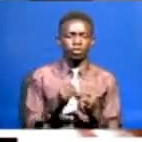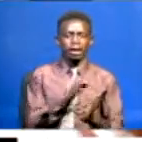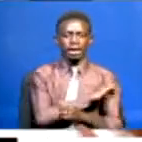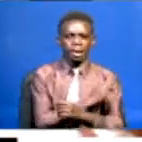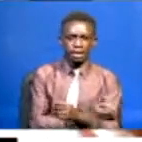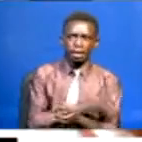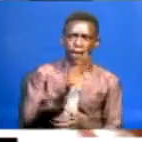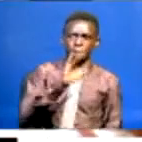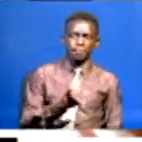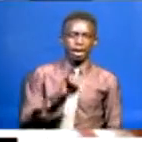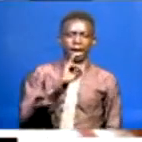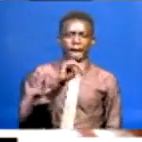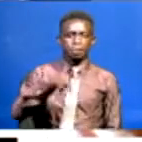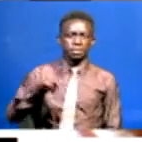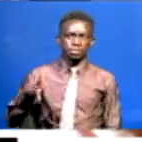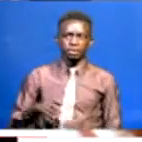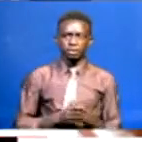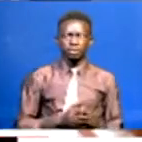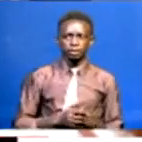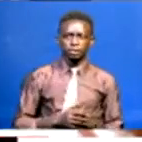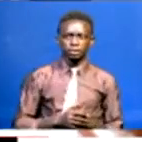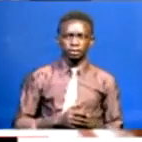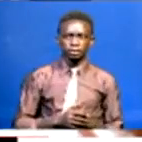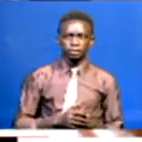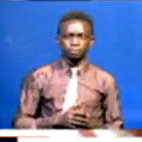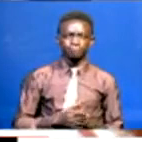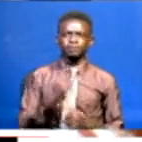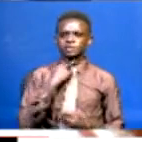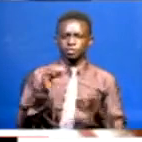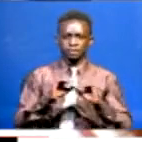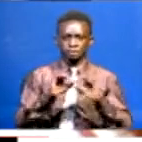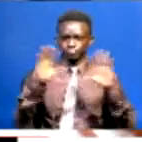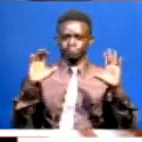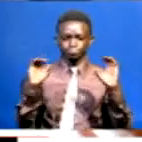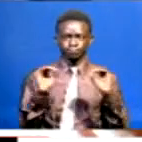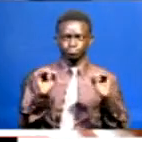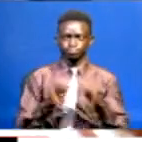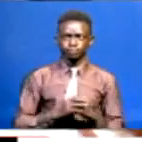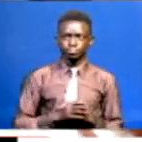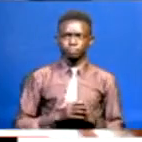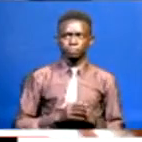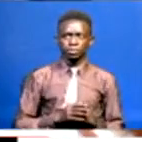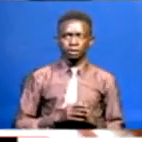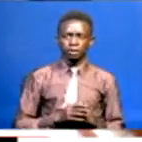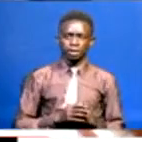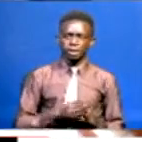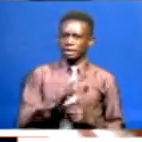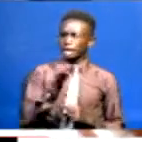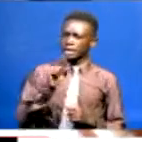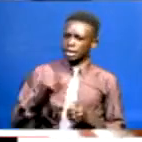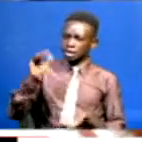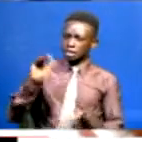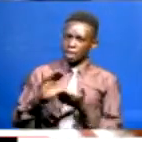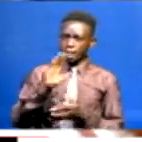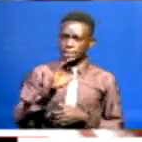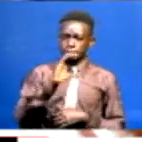mitigation measures are you taking so that you reduce your carbon footprint